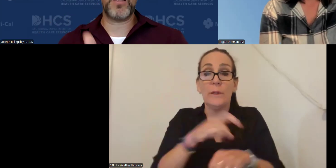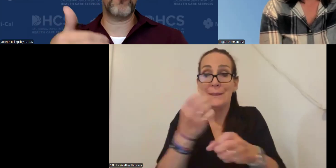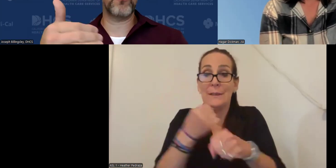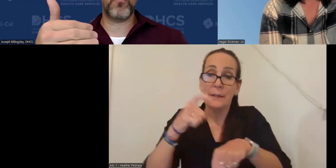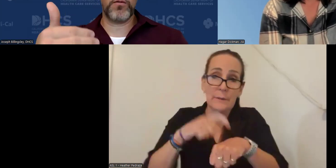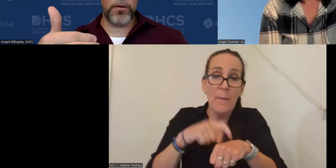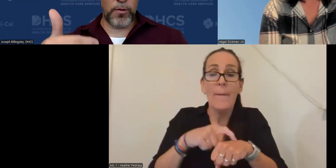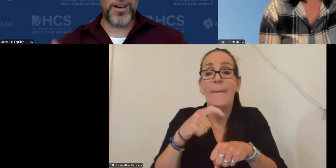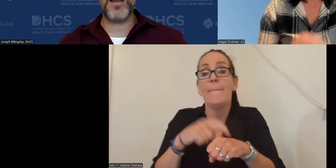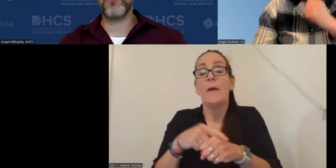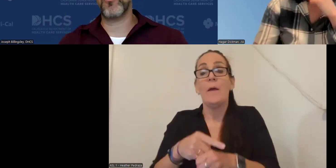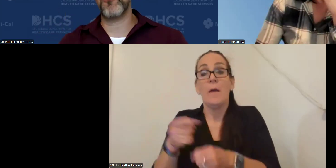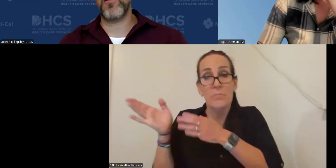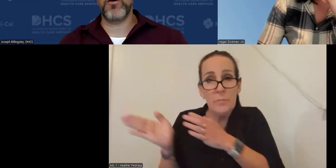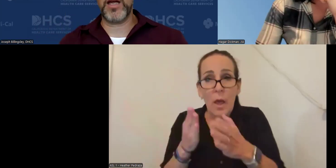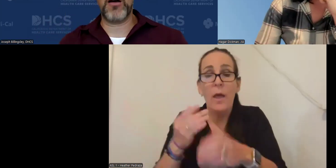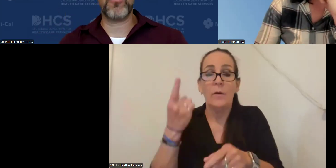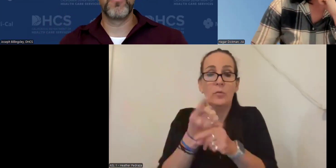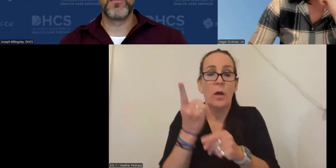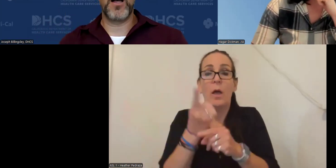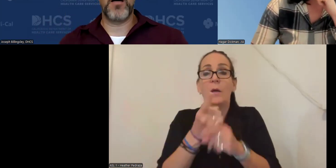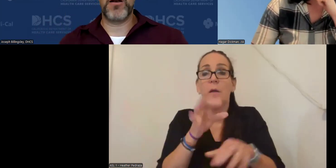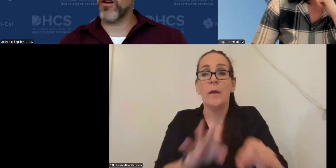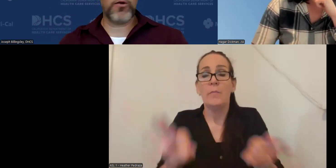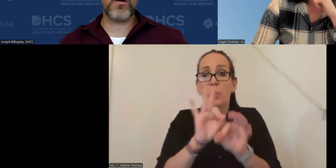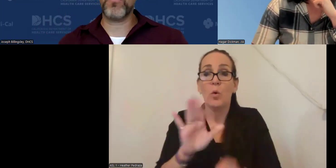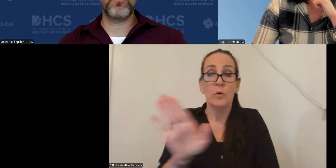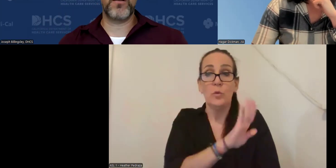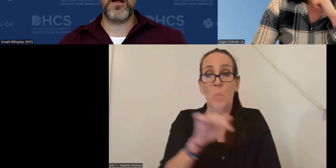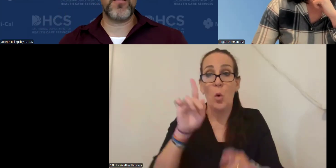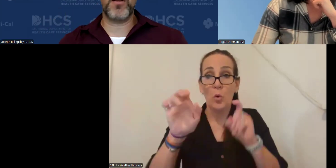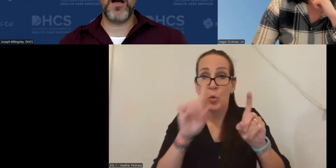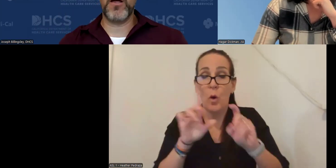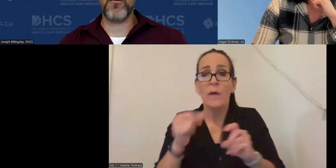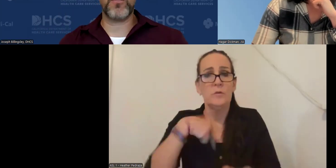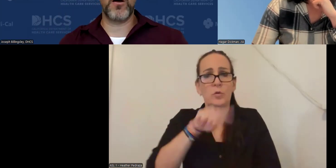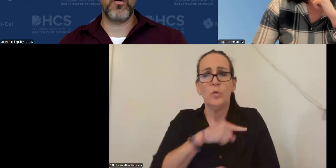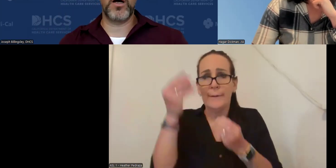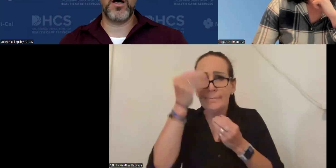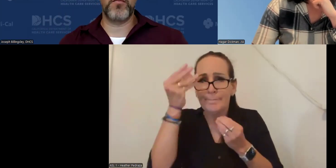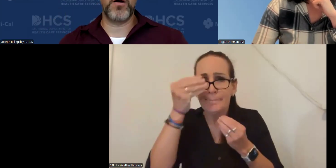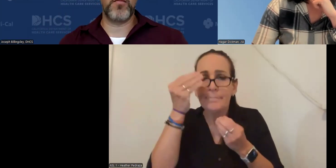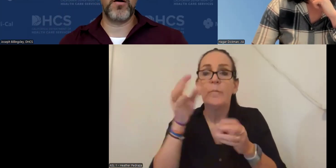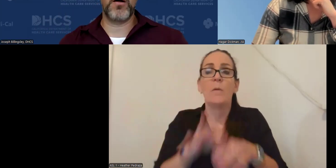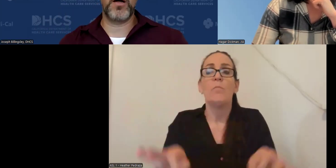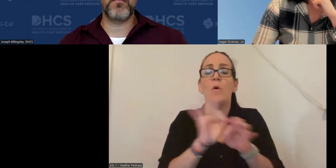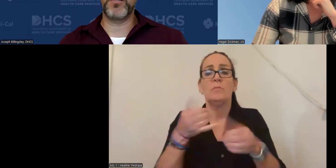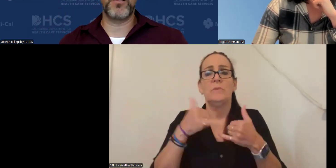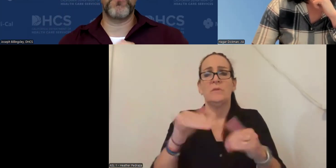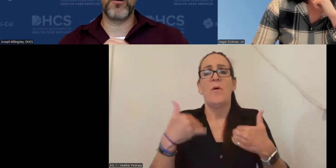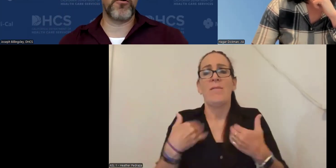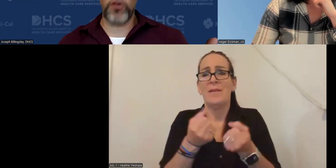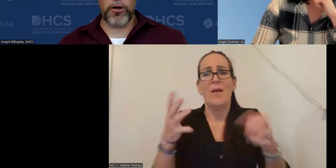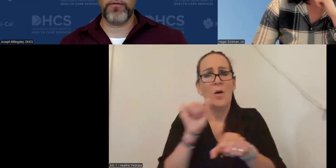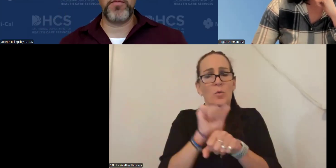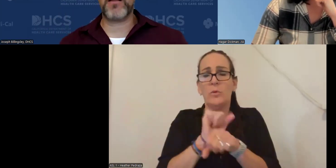planning this out, that we're taking these questions into account. And there's a lot of work still that needs to be done there. So, but